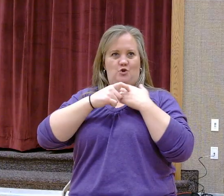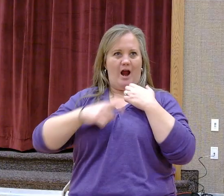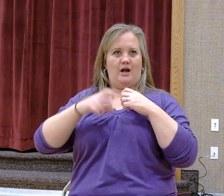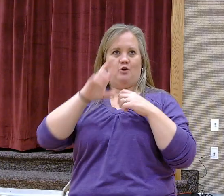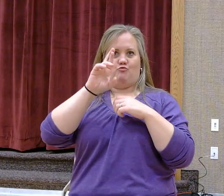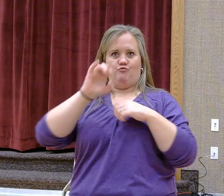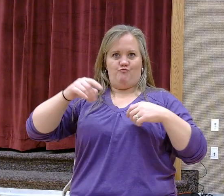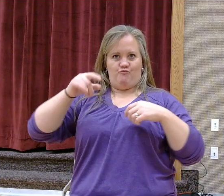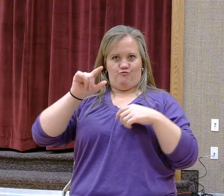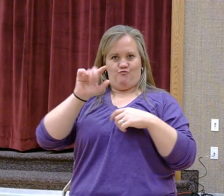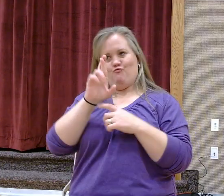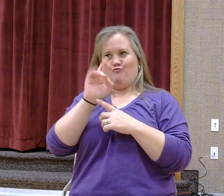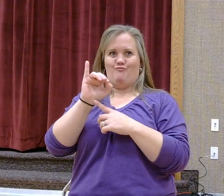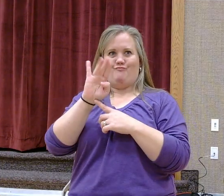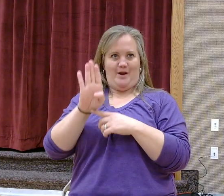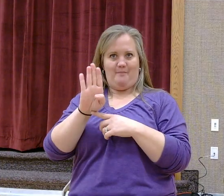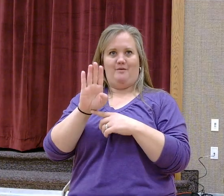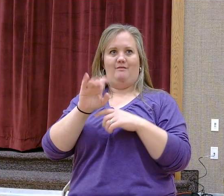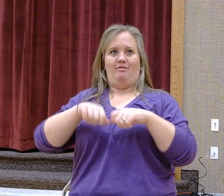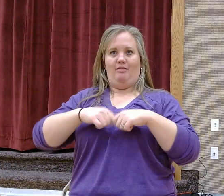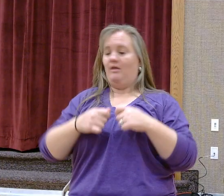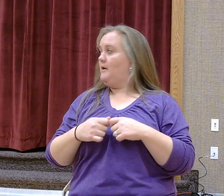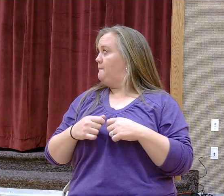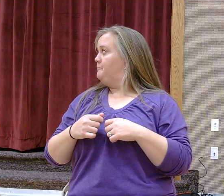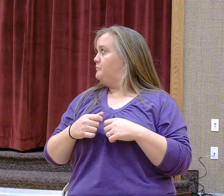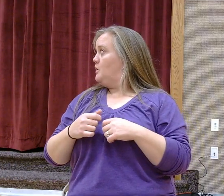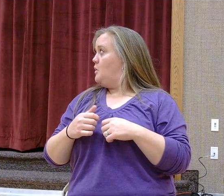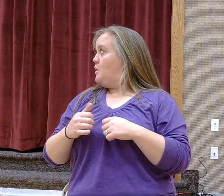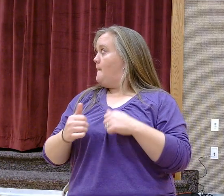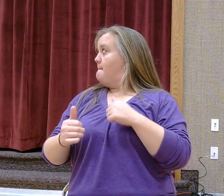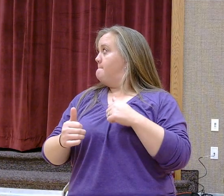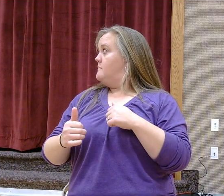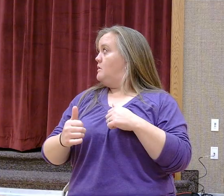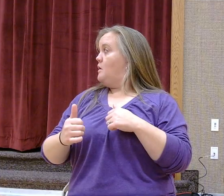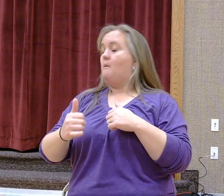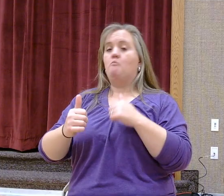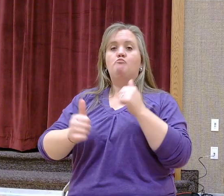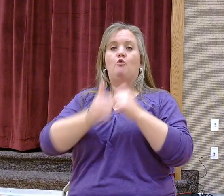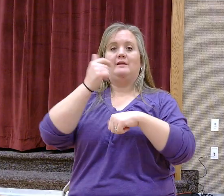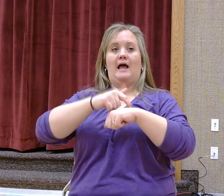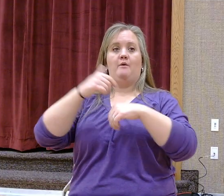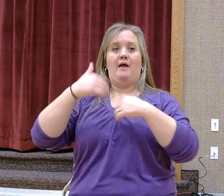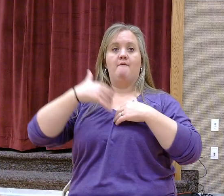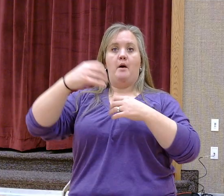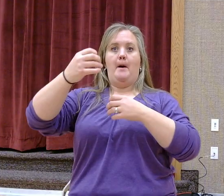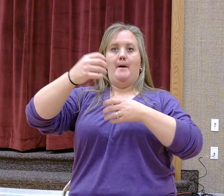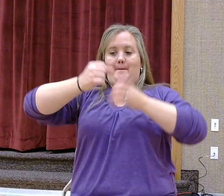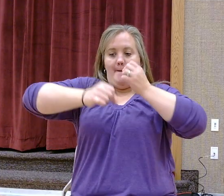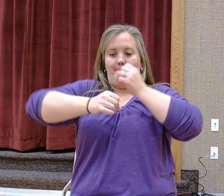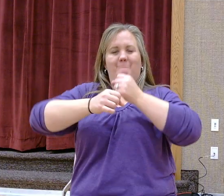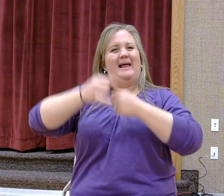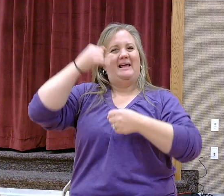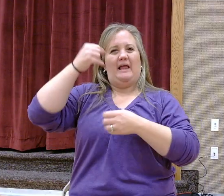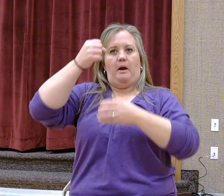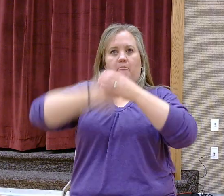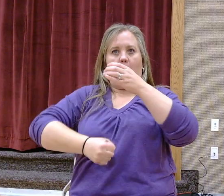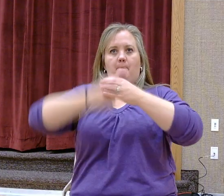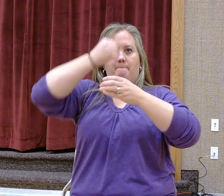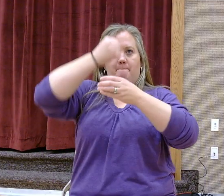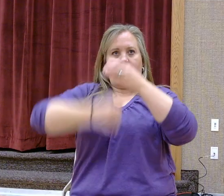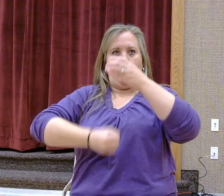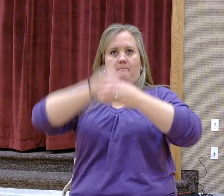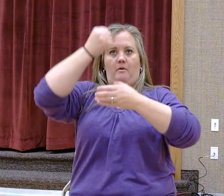it's actually a pump that we put the patient's hands up on it, and it pushes down on their chest for us to give